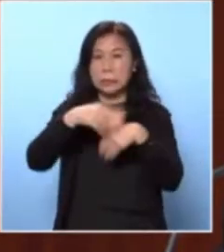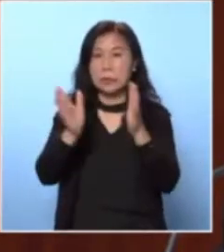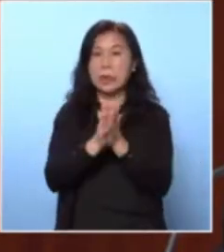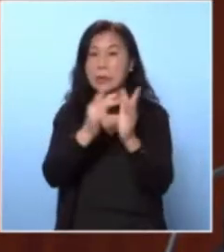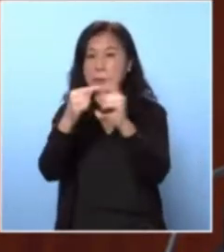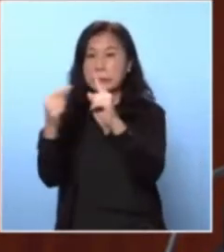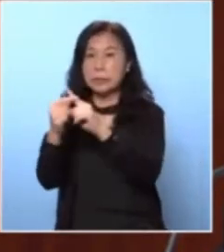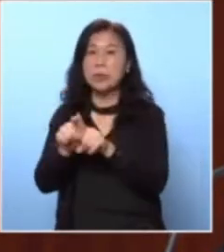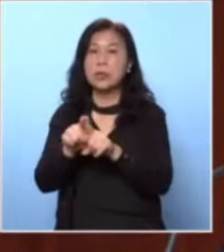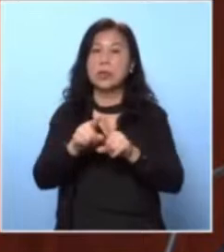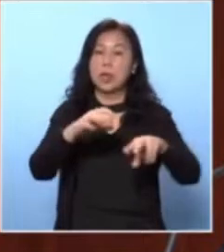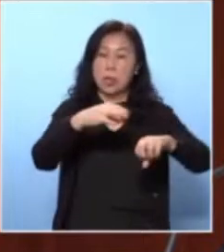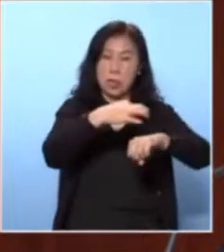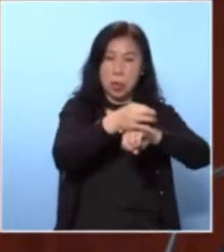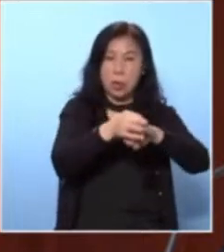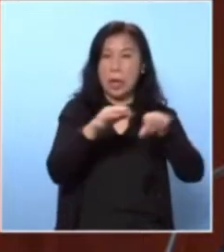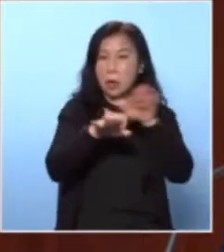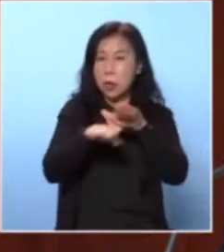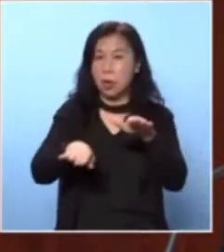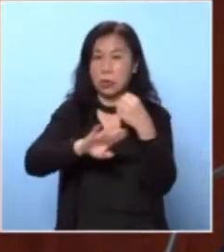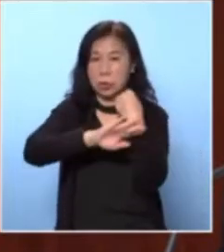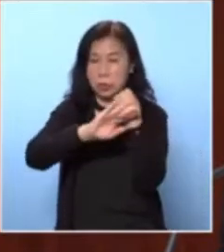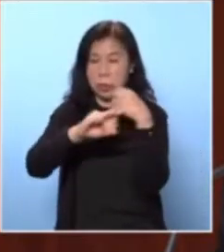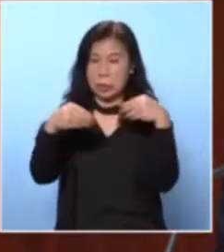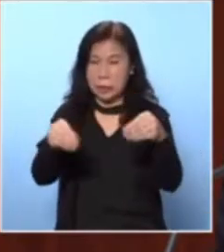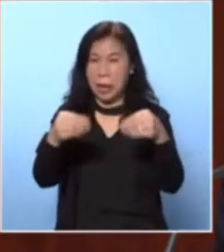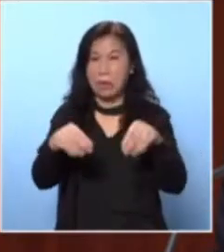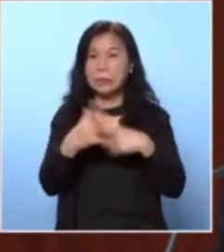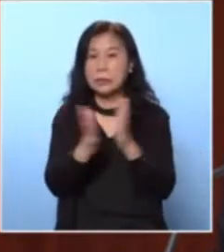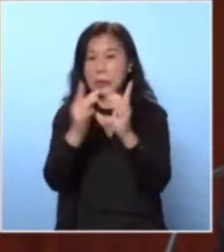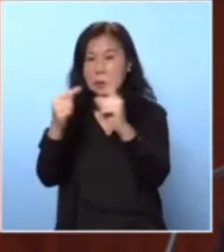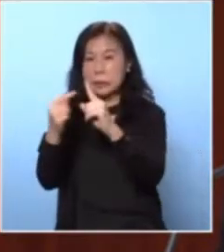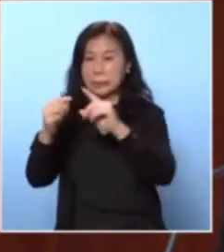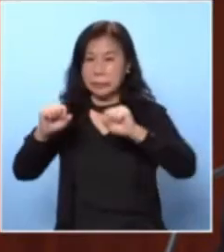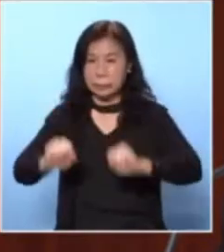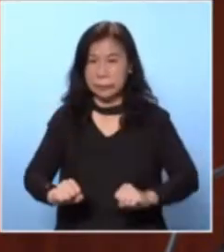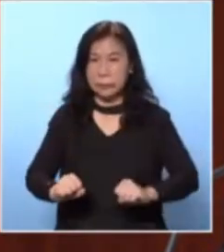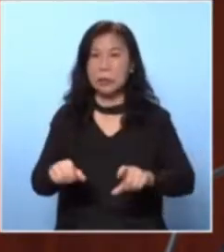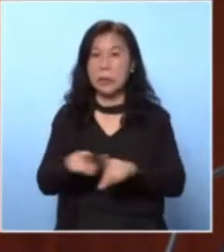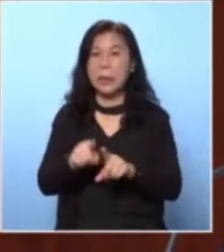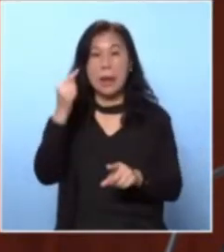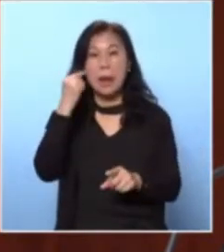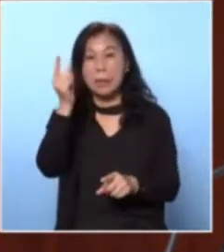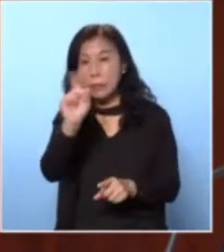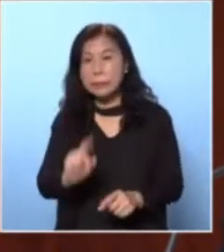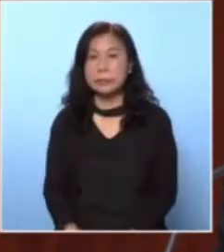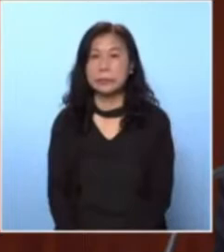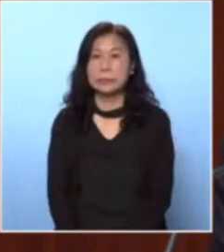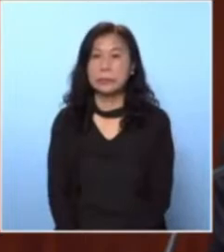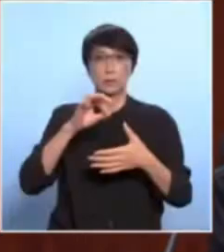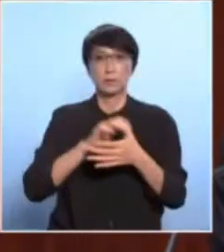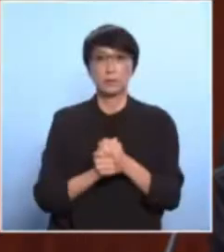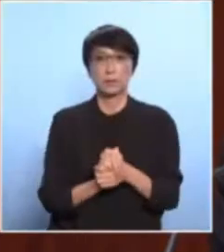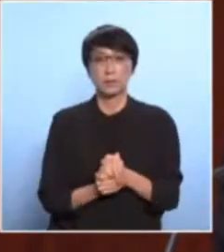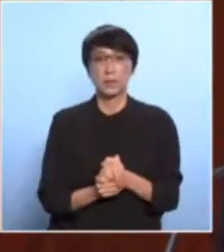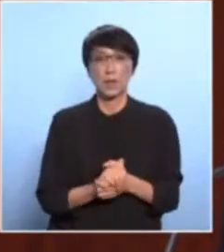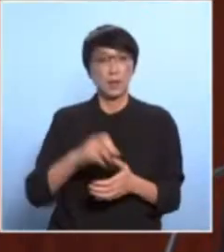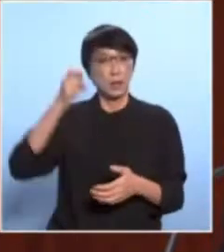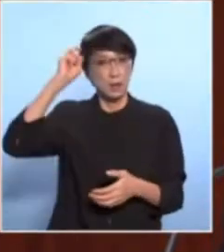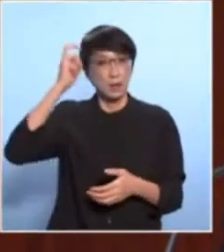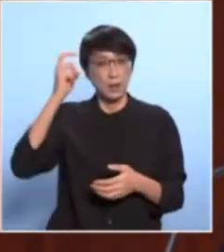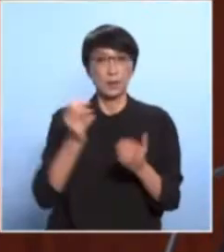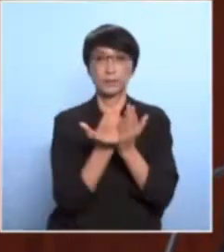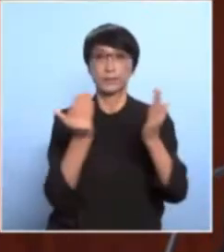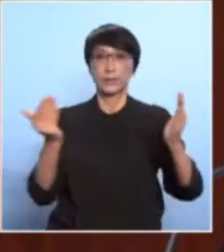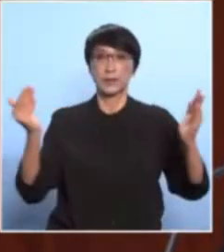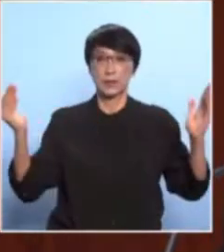on 15th of April each year, to raise public awareness about the importance of safeguarding national security. We